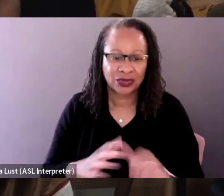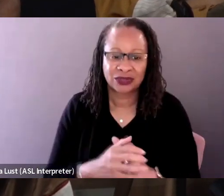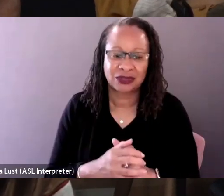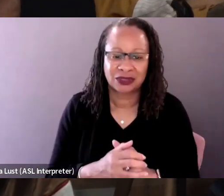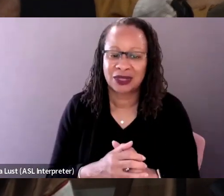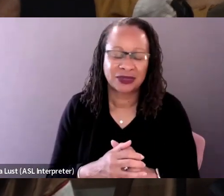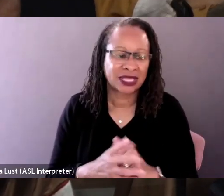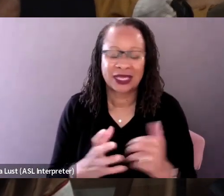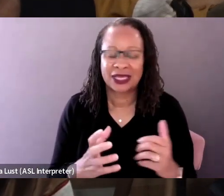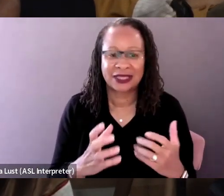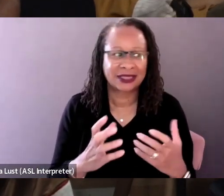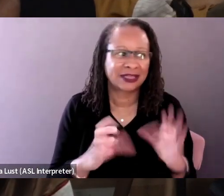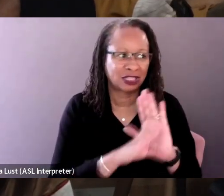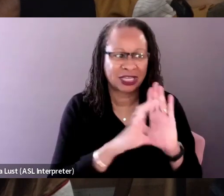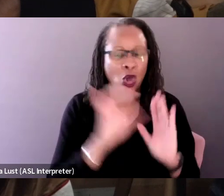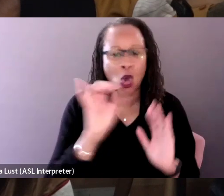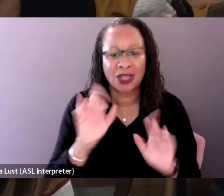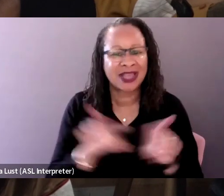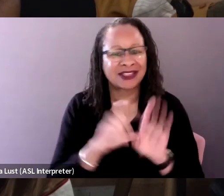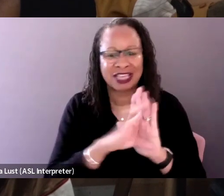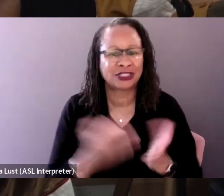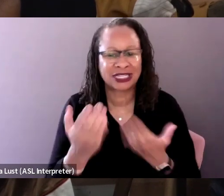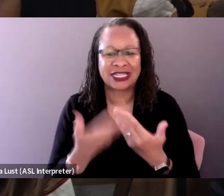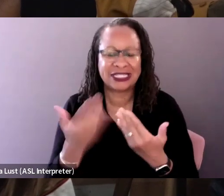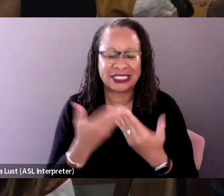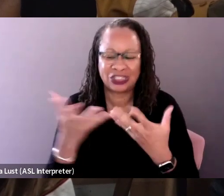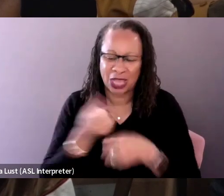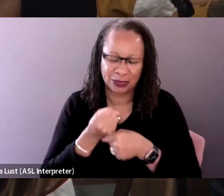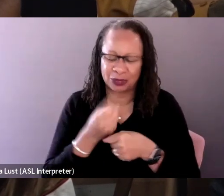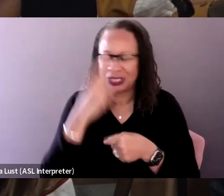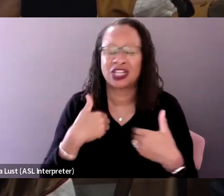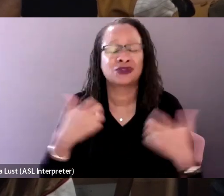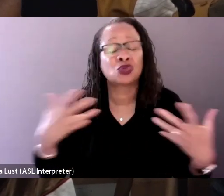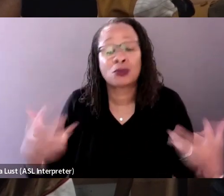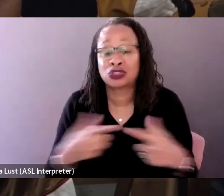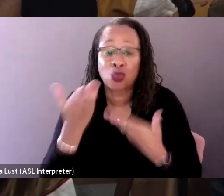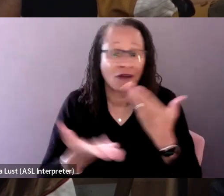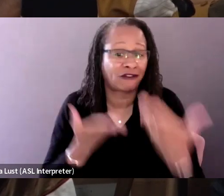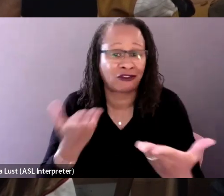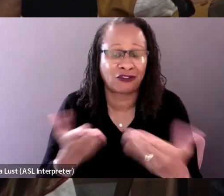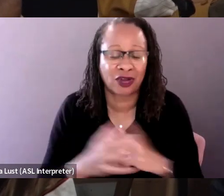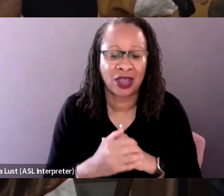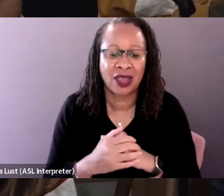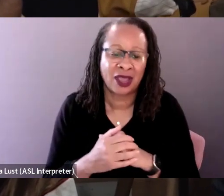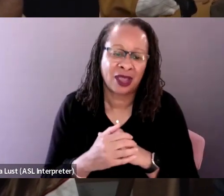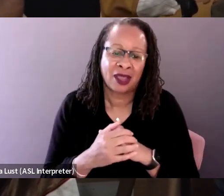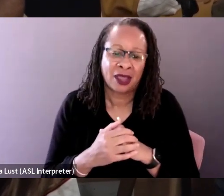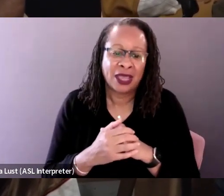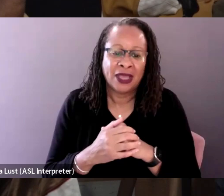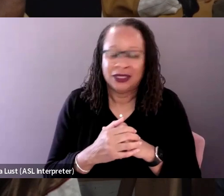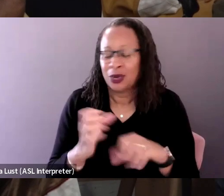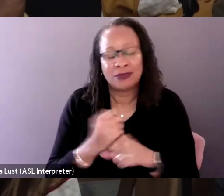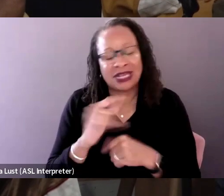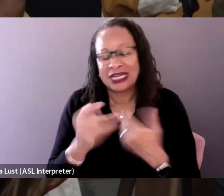to capture because she has so much to offer, and I feel like that was what made filming easy, even the most